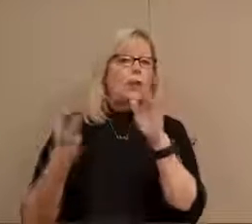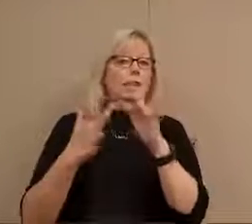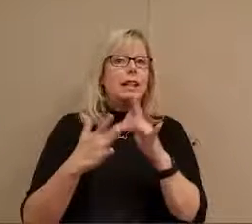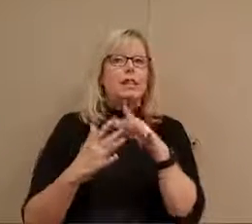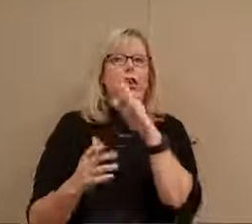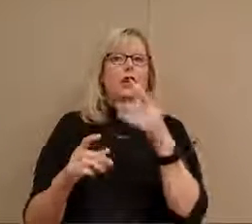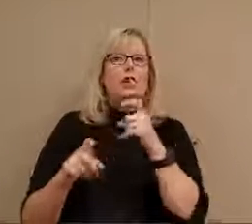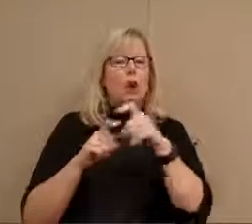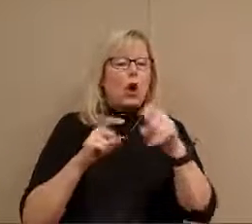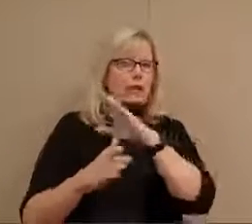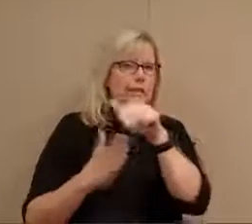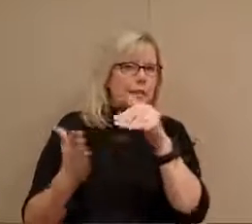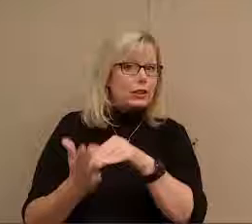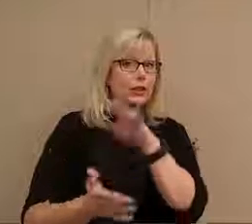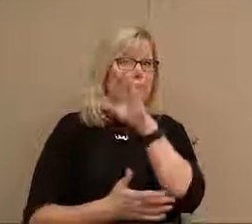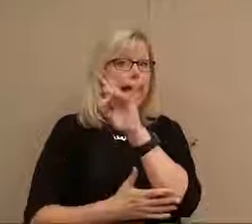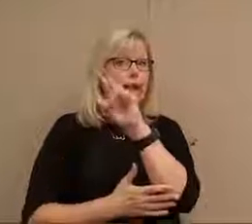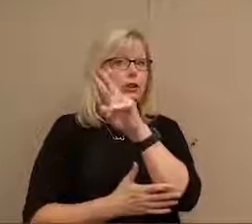call center at